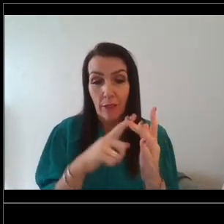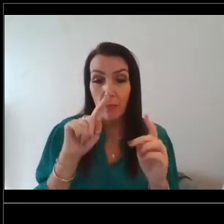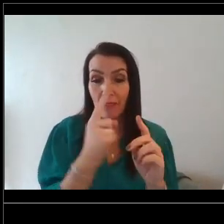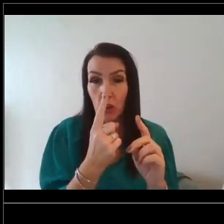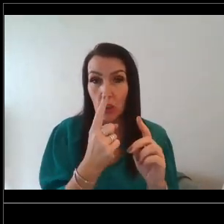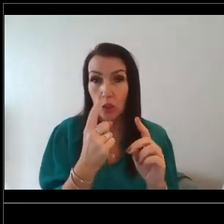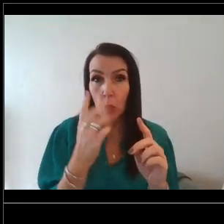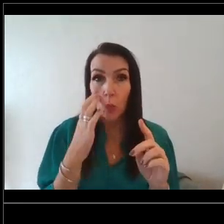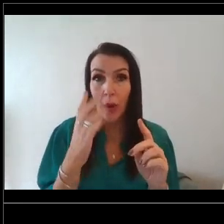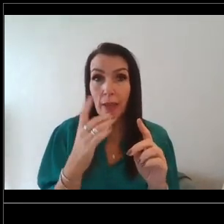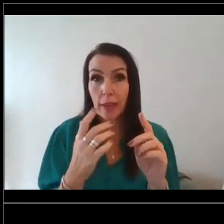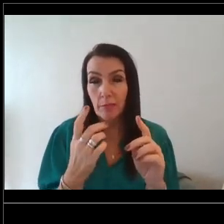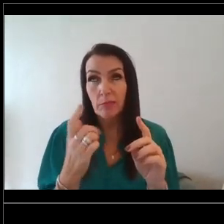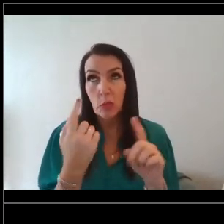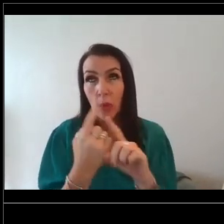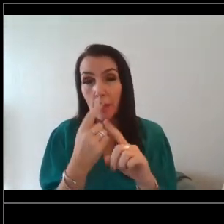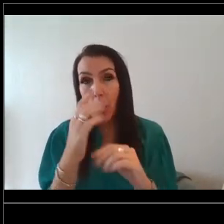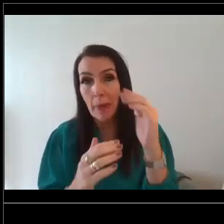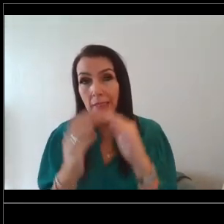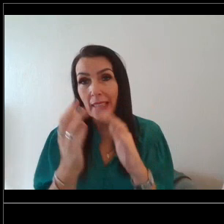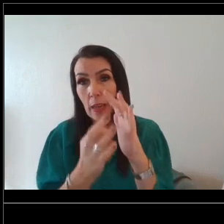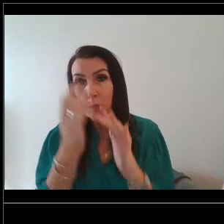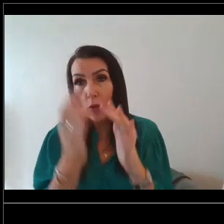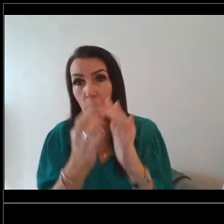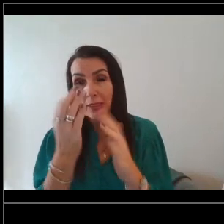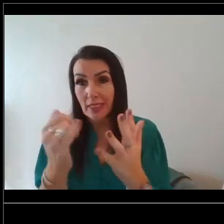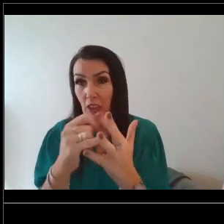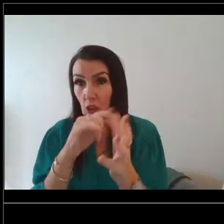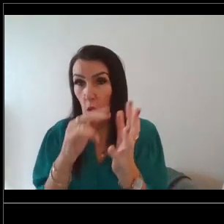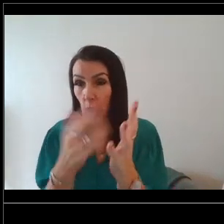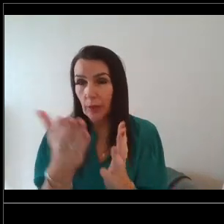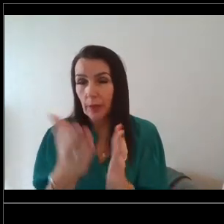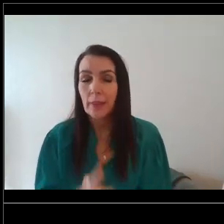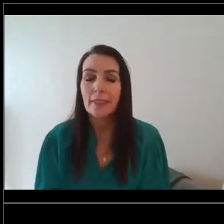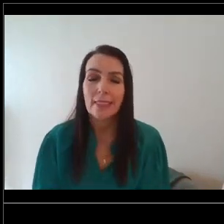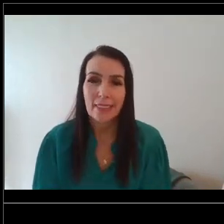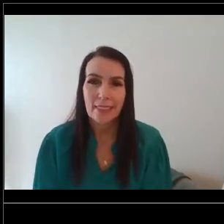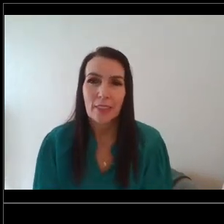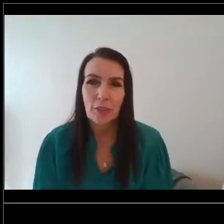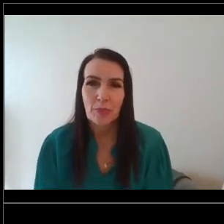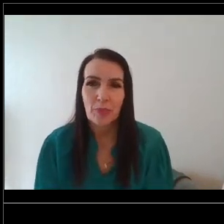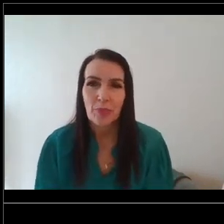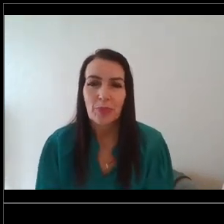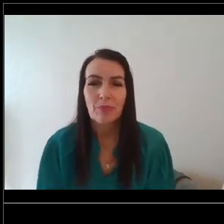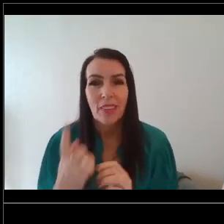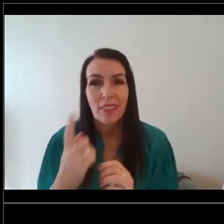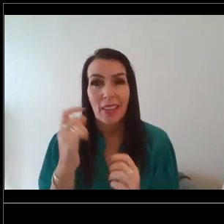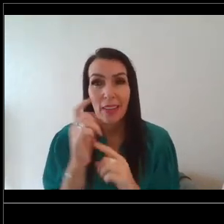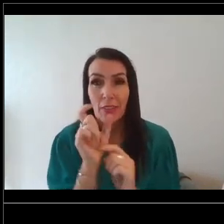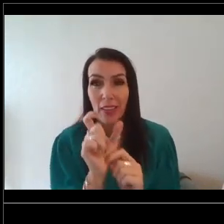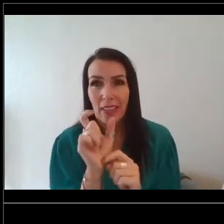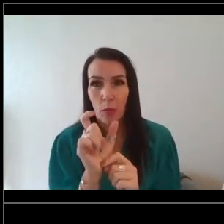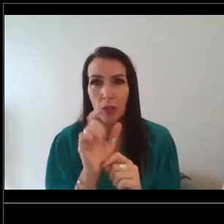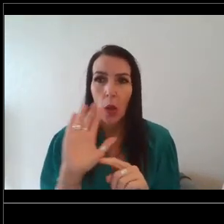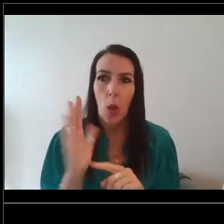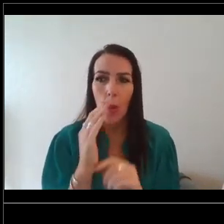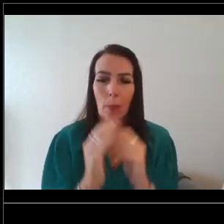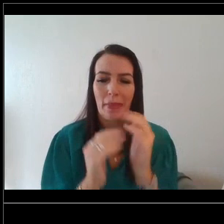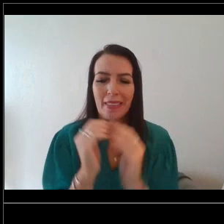building improvements? Sean, can you take this one? Yeah, I can take that one. I think the key word maybe there is all buildings. I